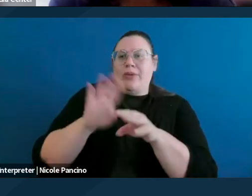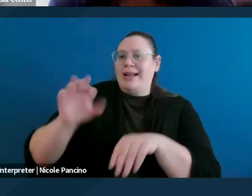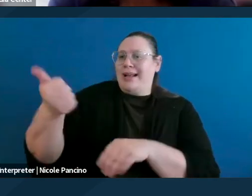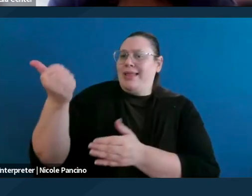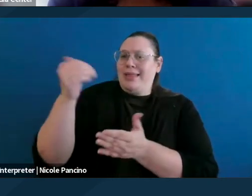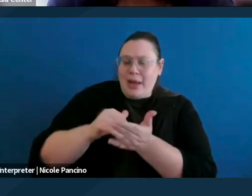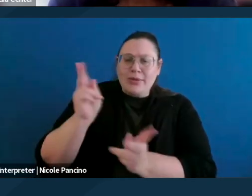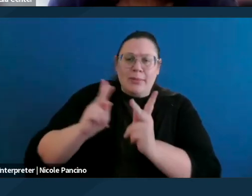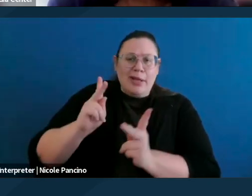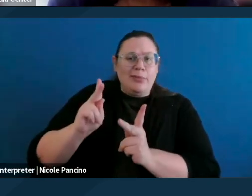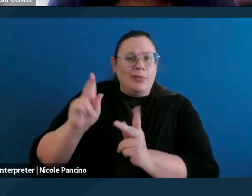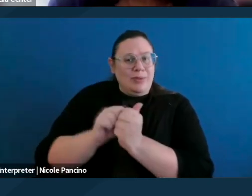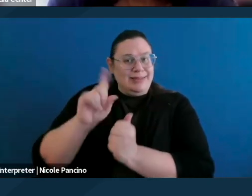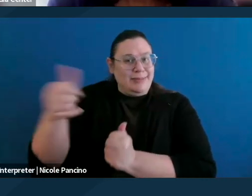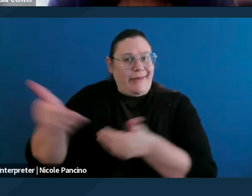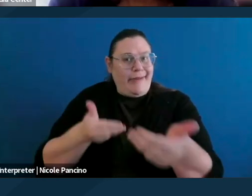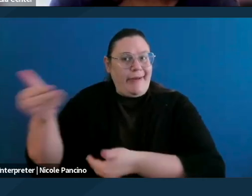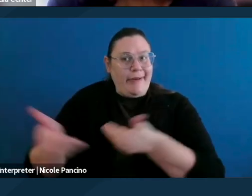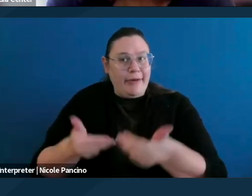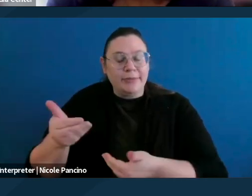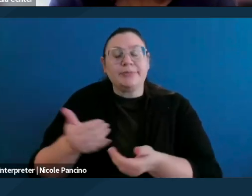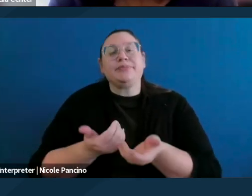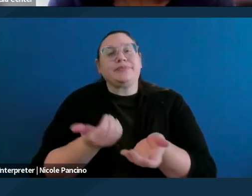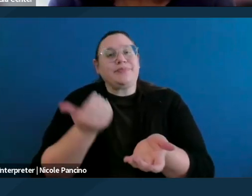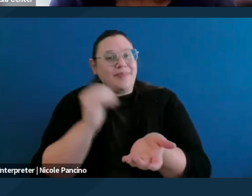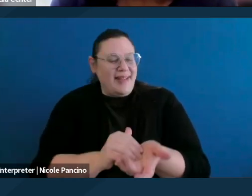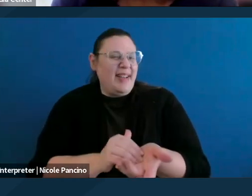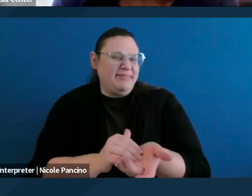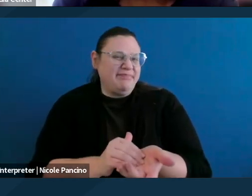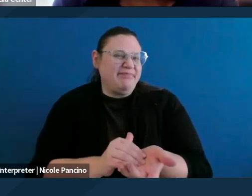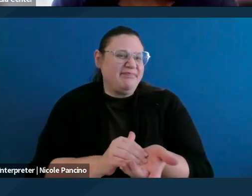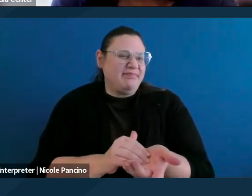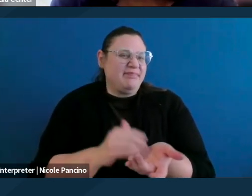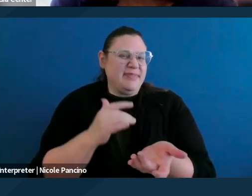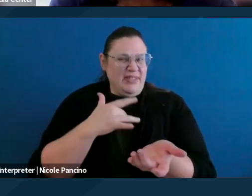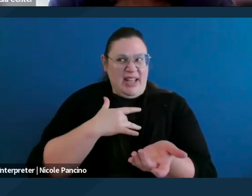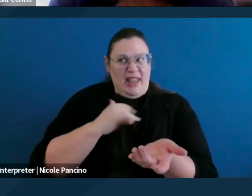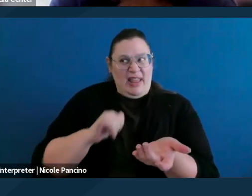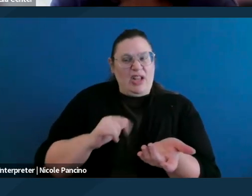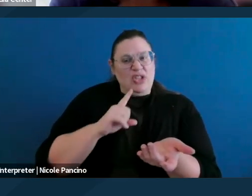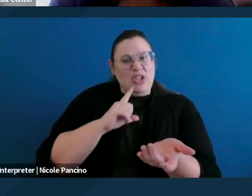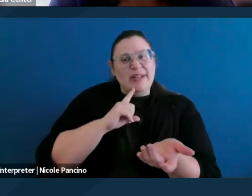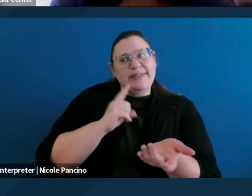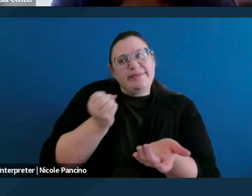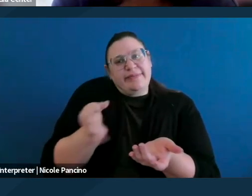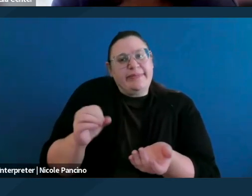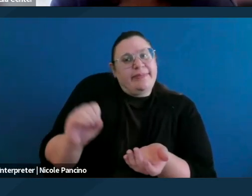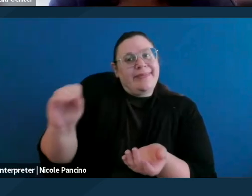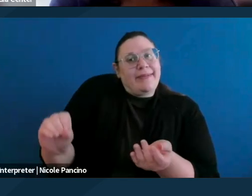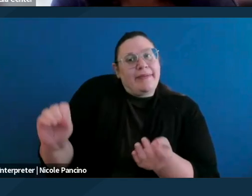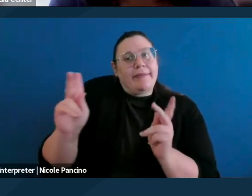with disabilities. Again, we think this is probably the small percentage of people who